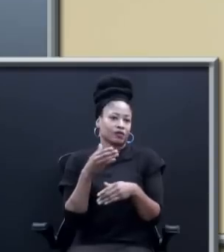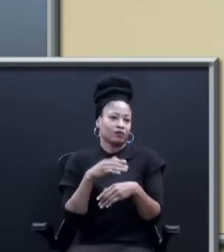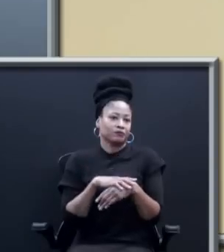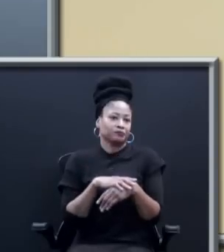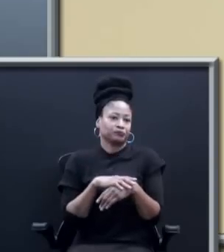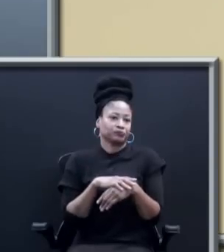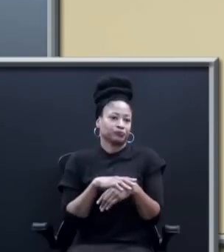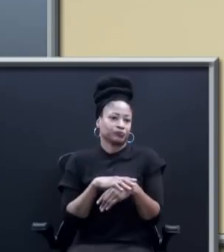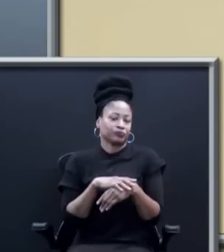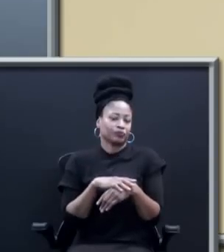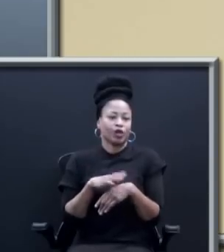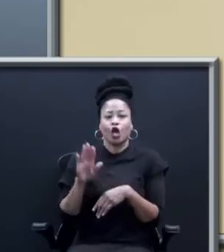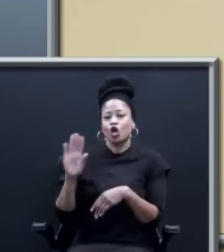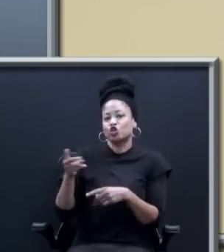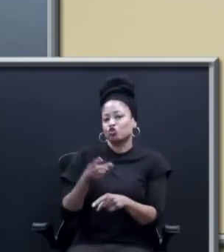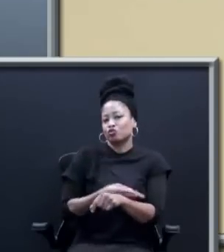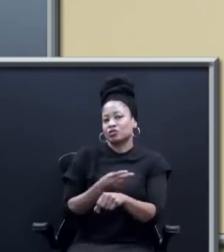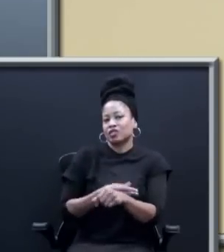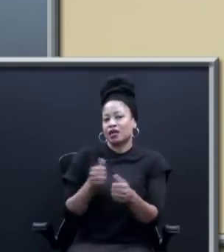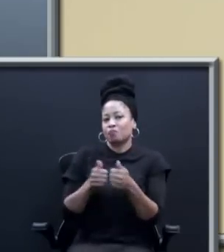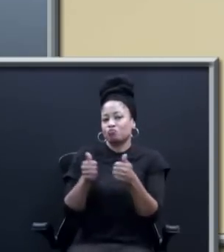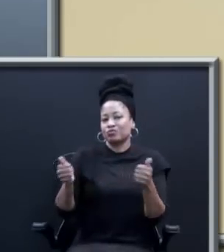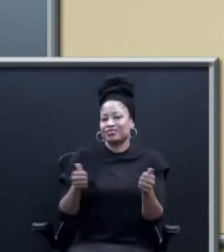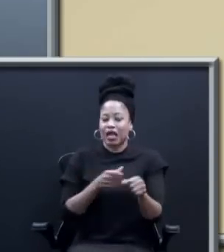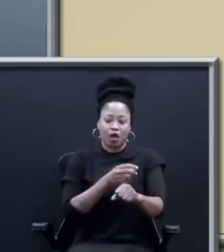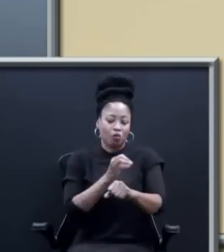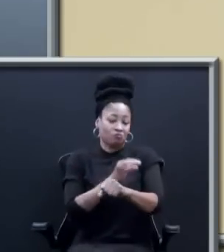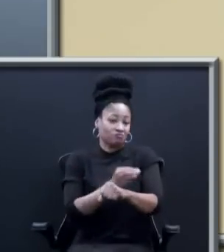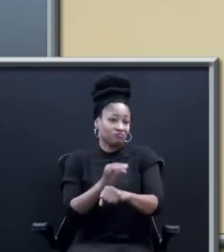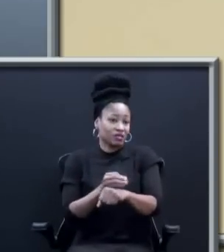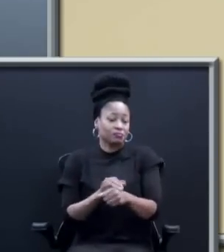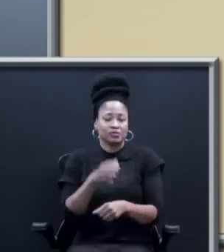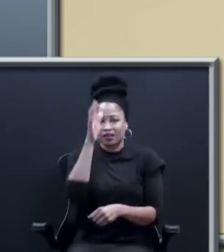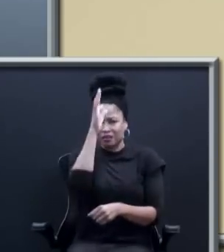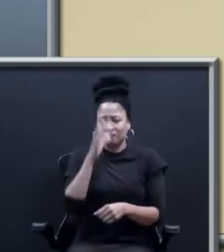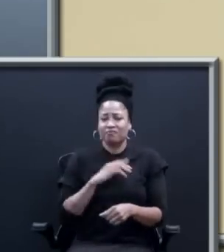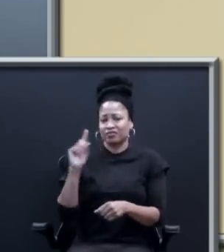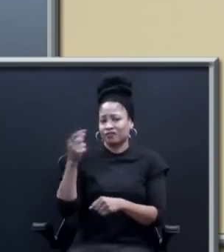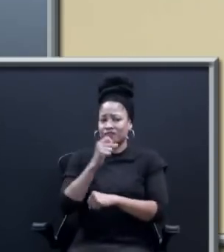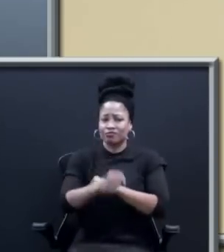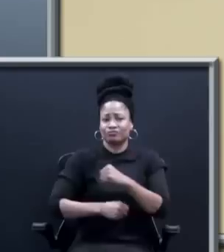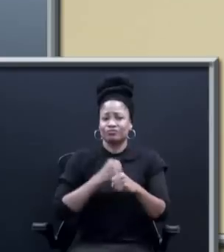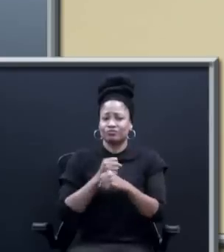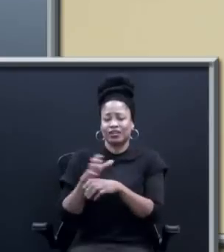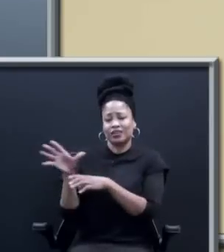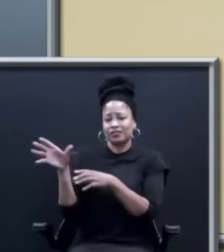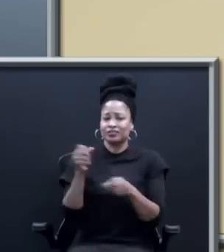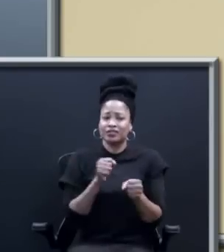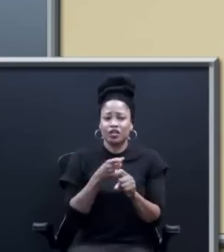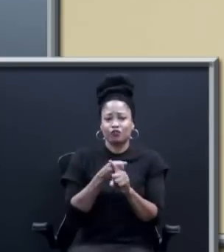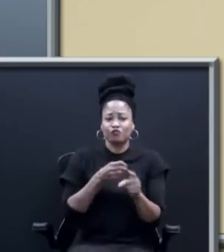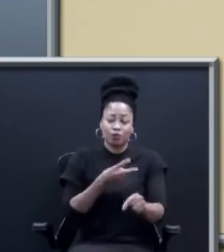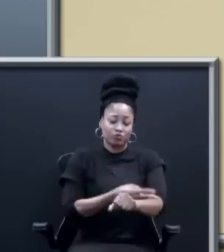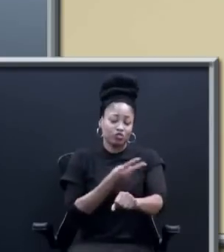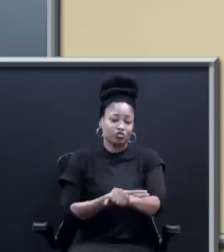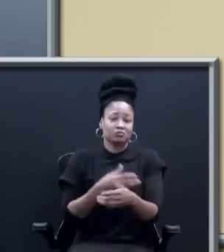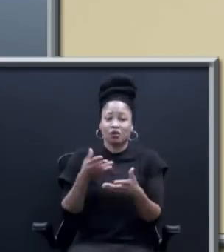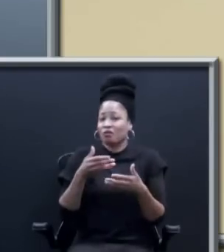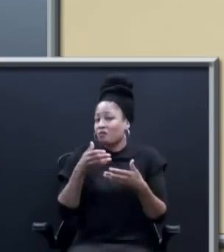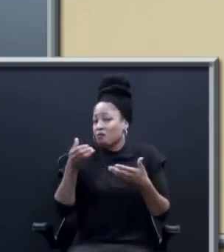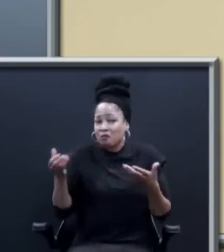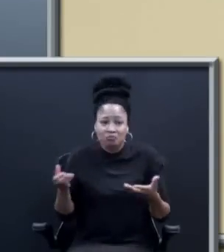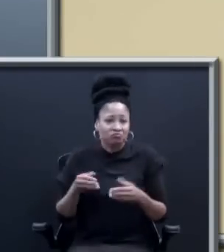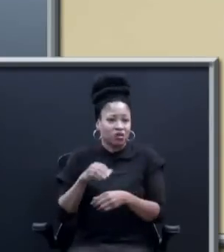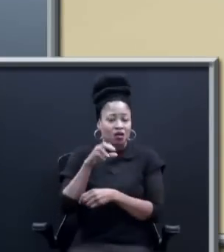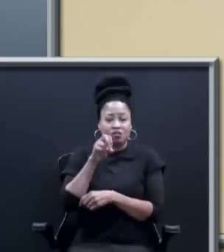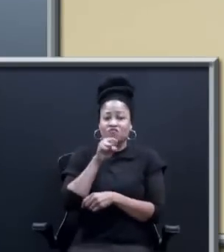lamb shall be without blemish, a male of the first year. You shall take it out from the sheep or from the goats. Go ahead. And you shall keep it up